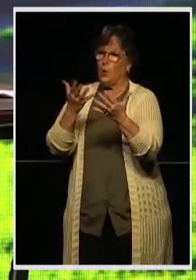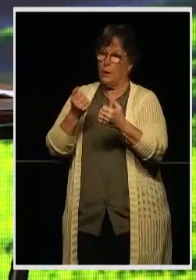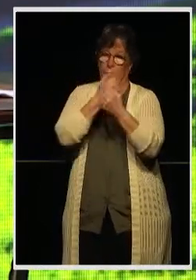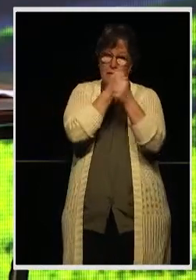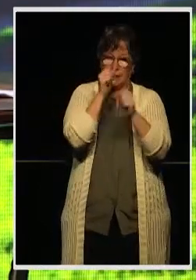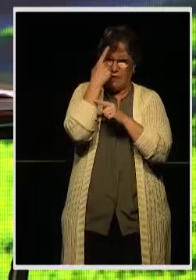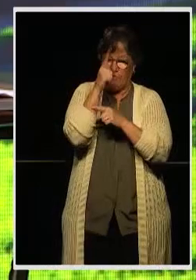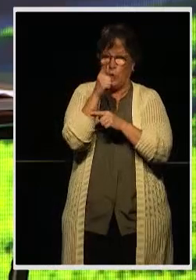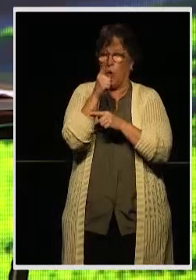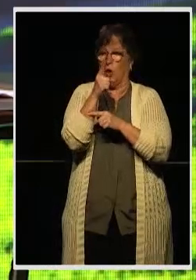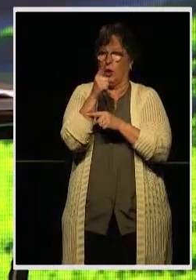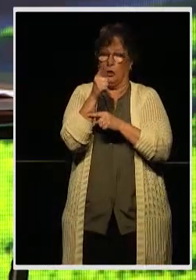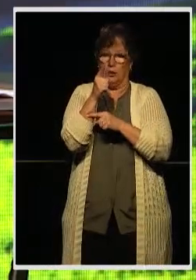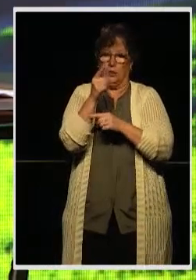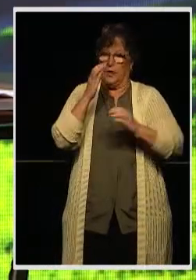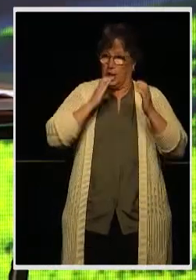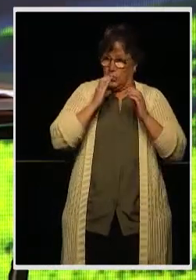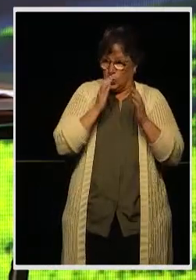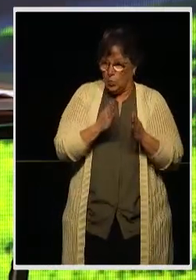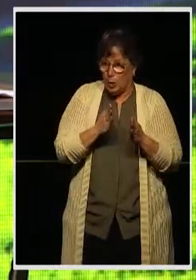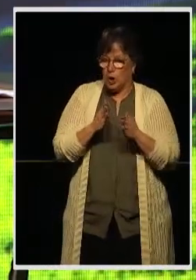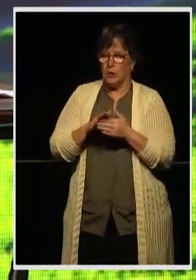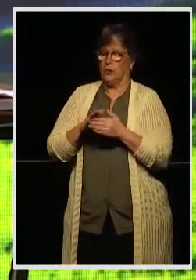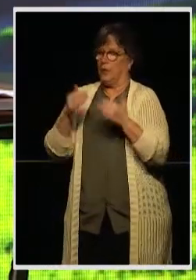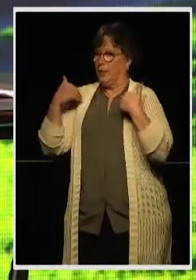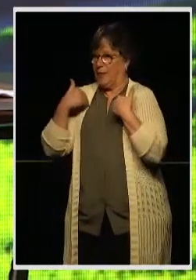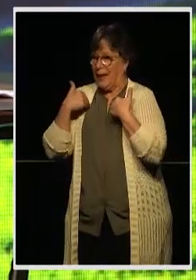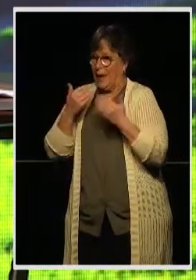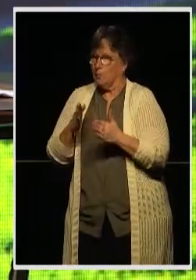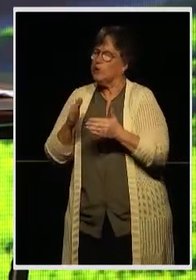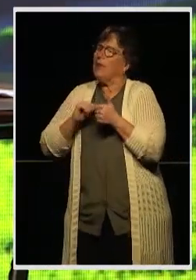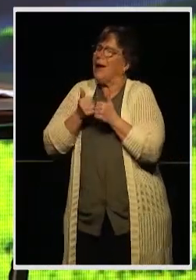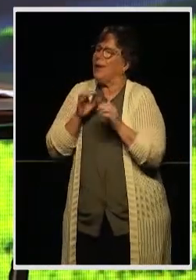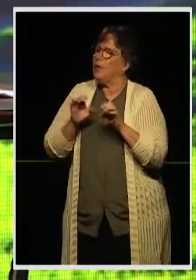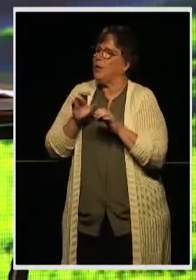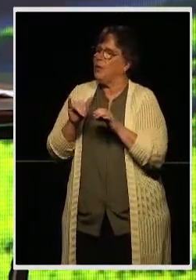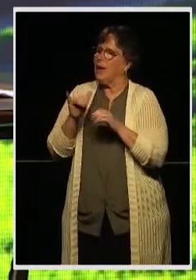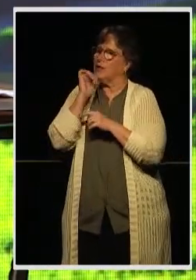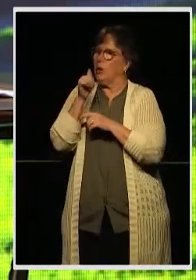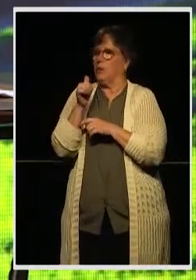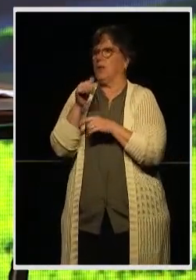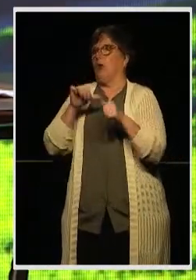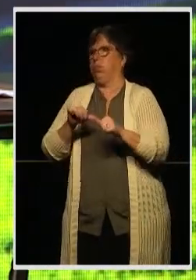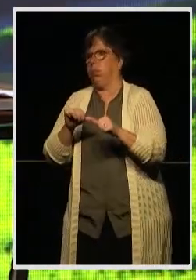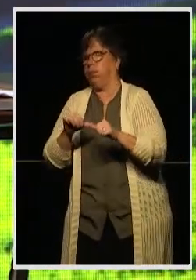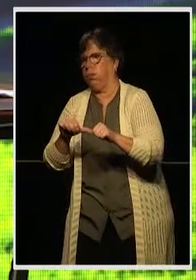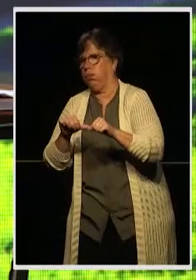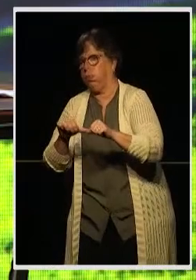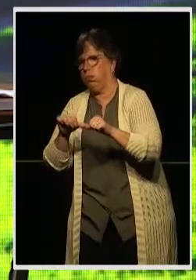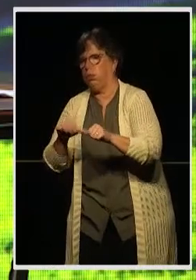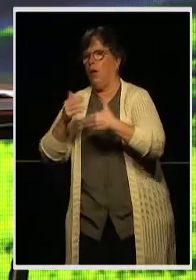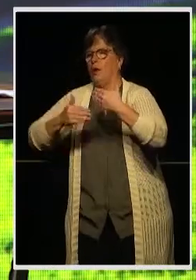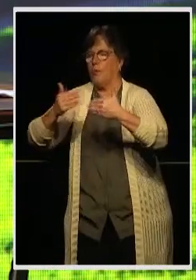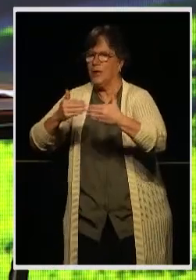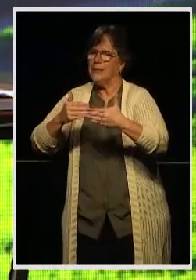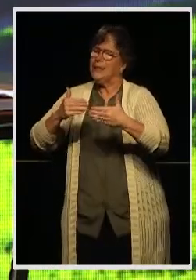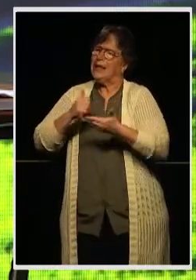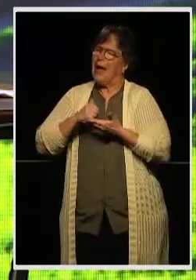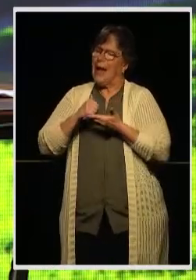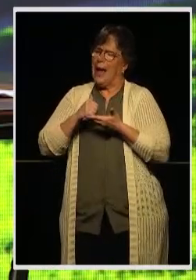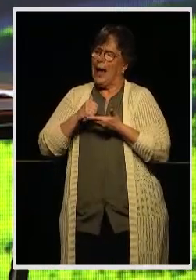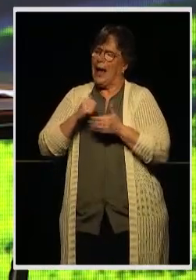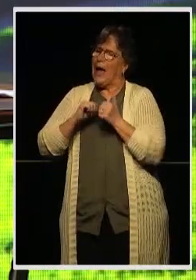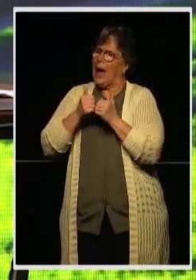to the animals. But how can we do it so it doesn't take quite as long? So how can we help FDA streamline that